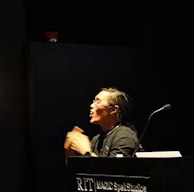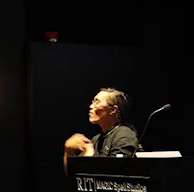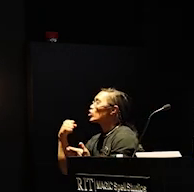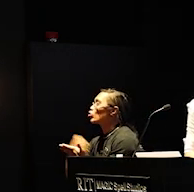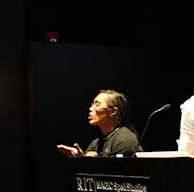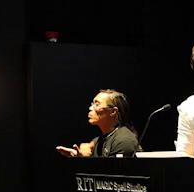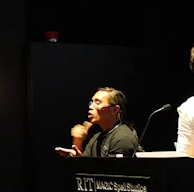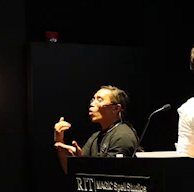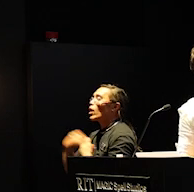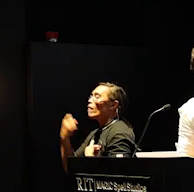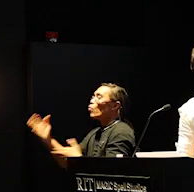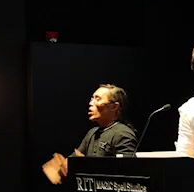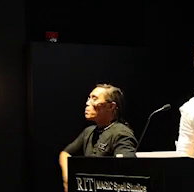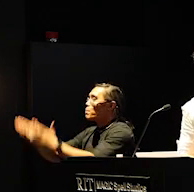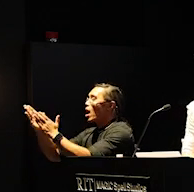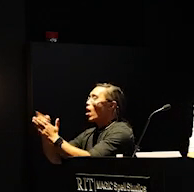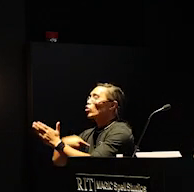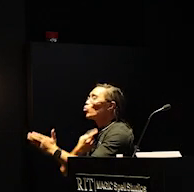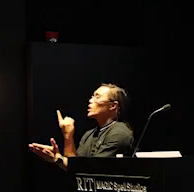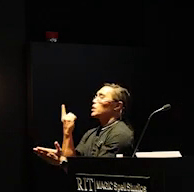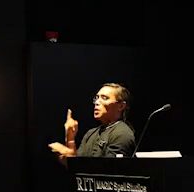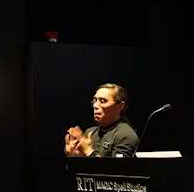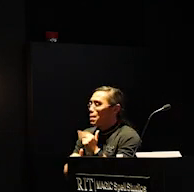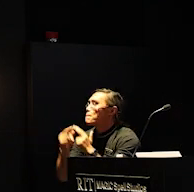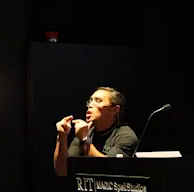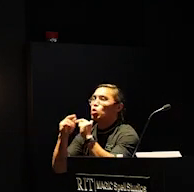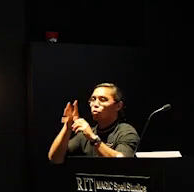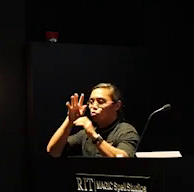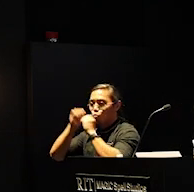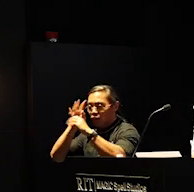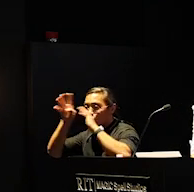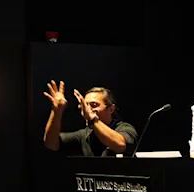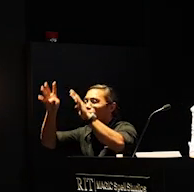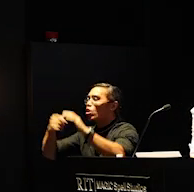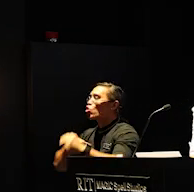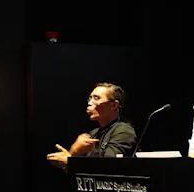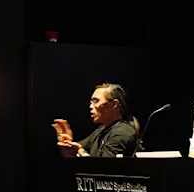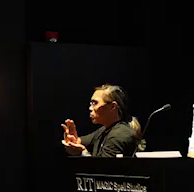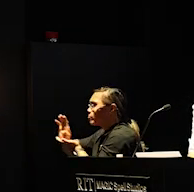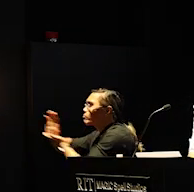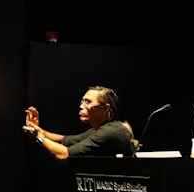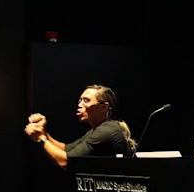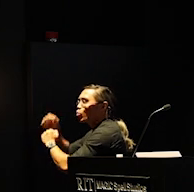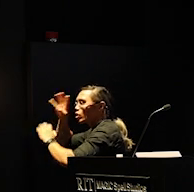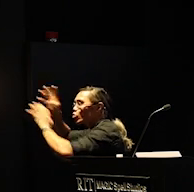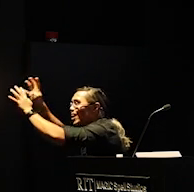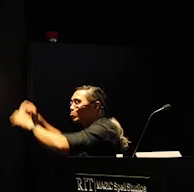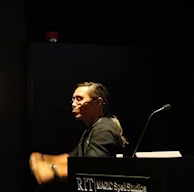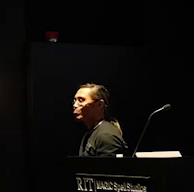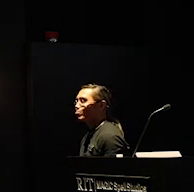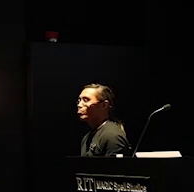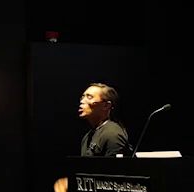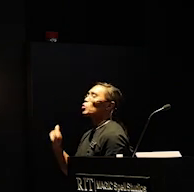The right image is what we all have, and that was a physical notebook. In that notebook is Good Luck, which we're going to talk